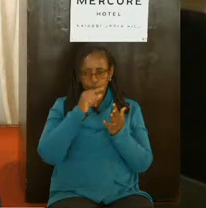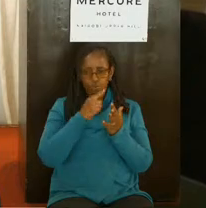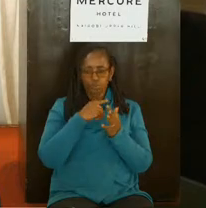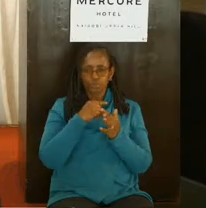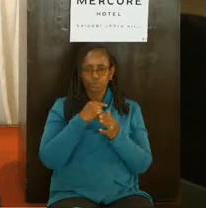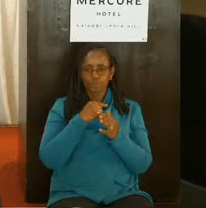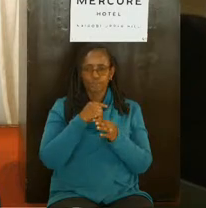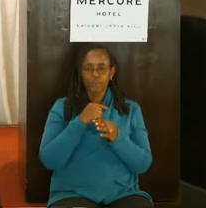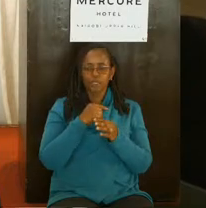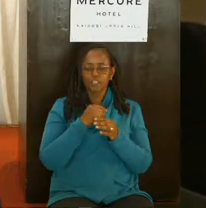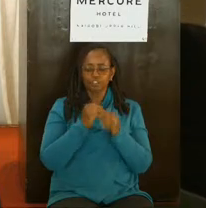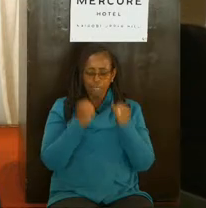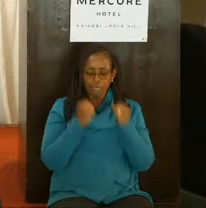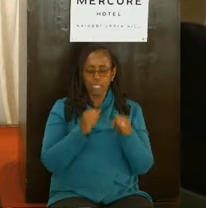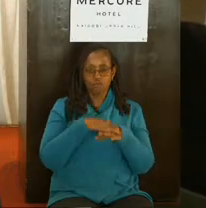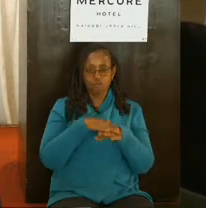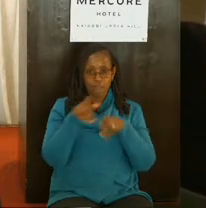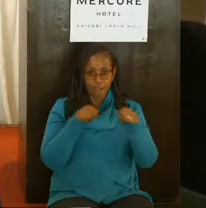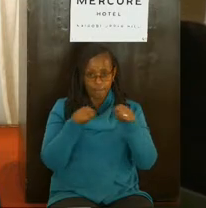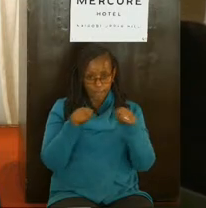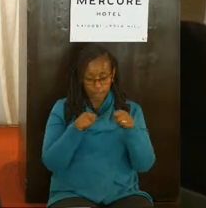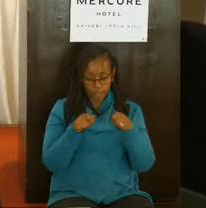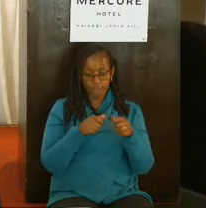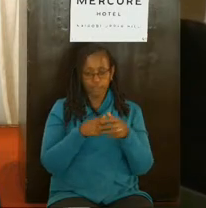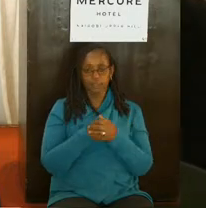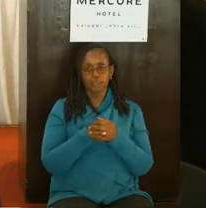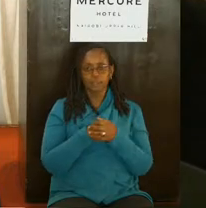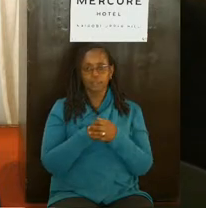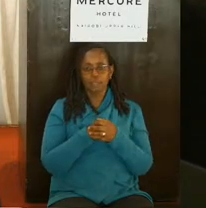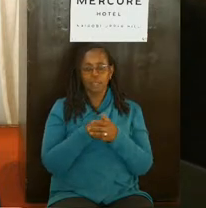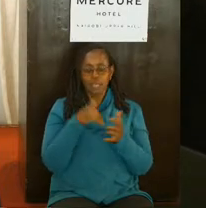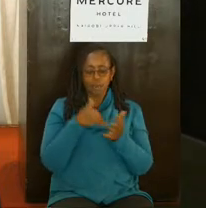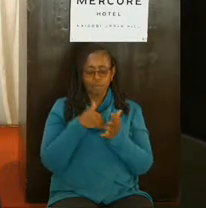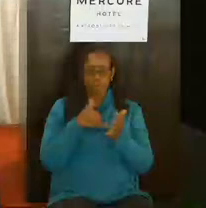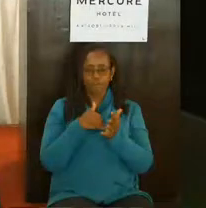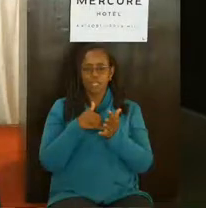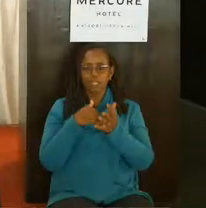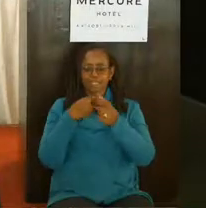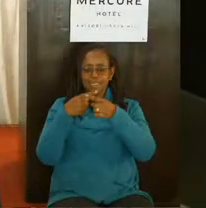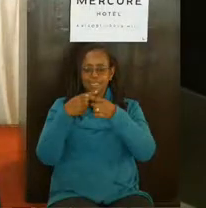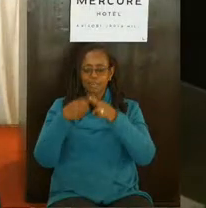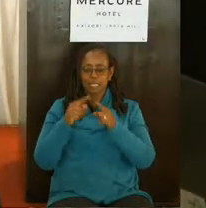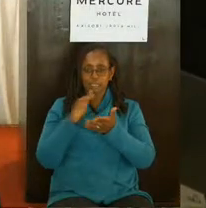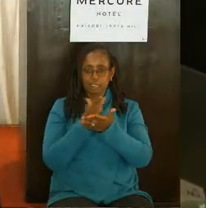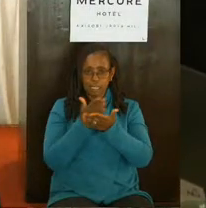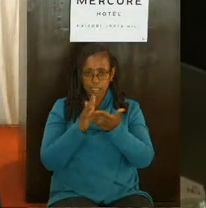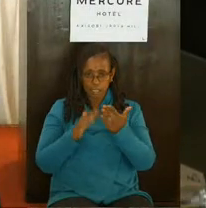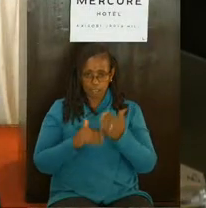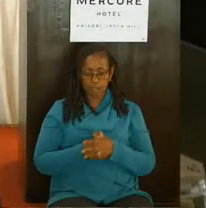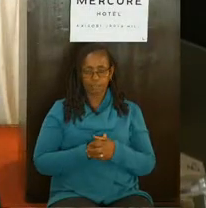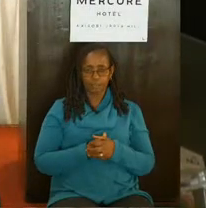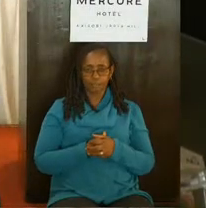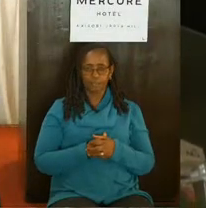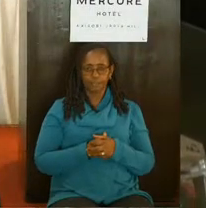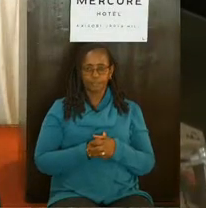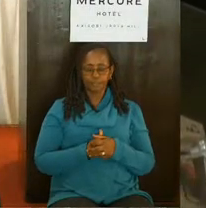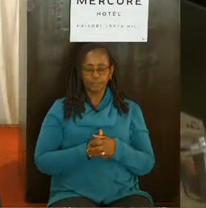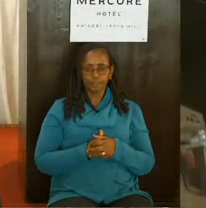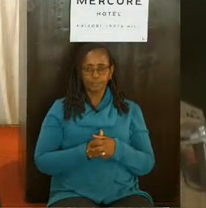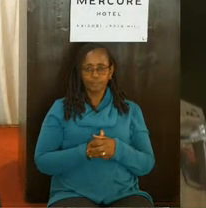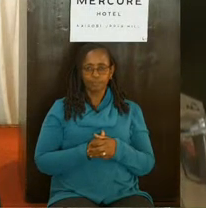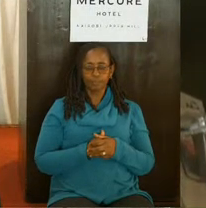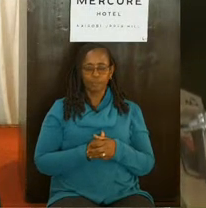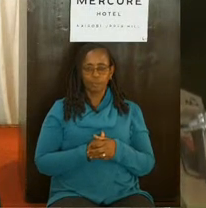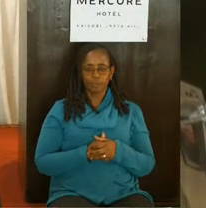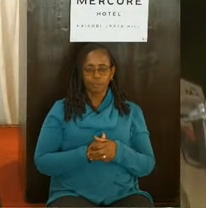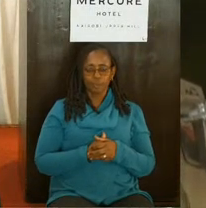good governance involving all sectors now there are